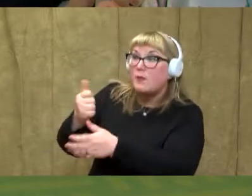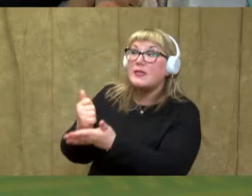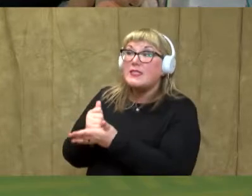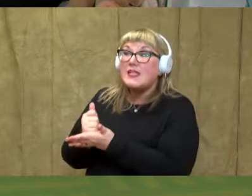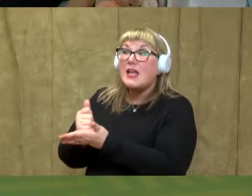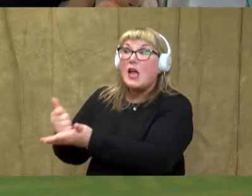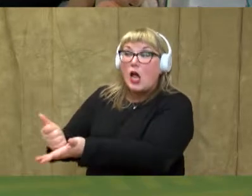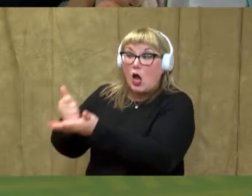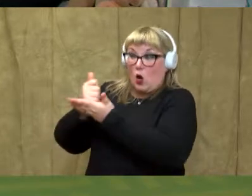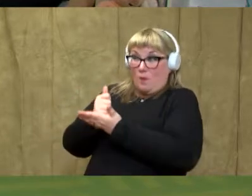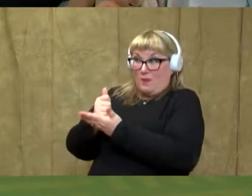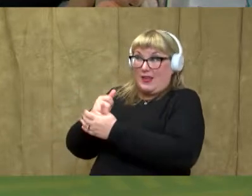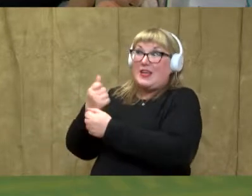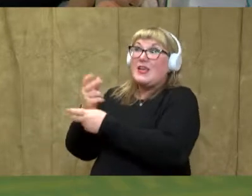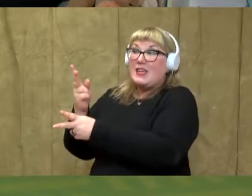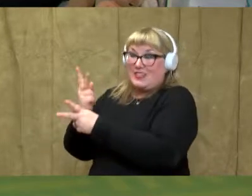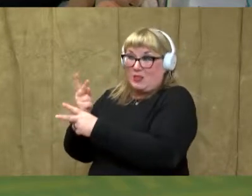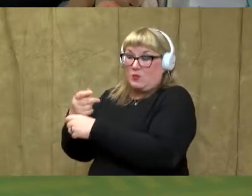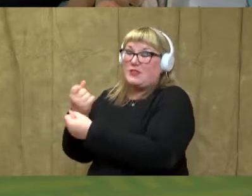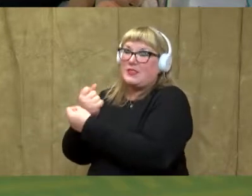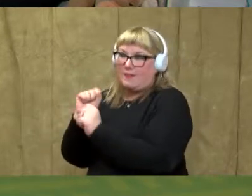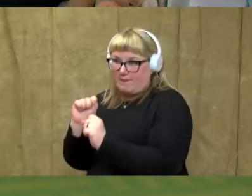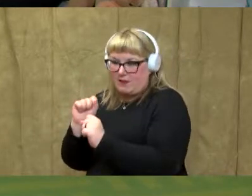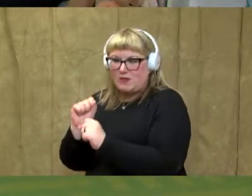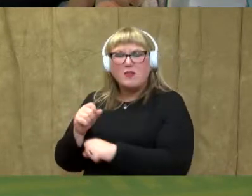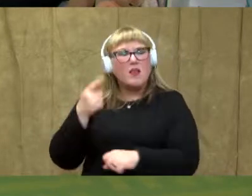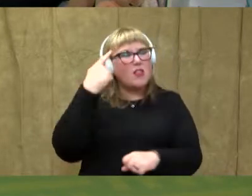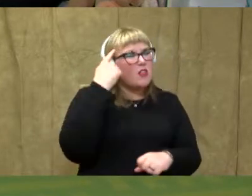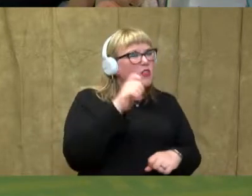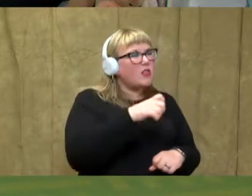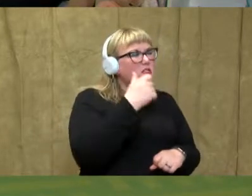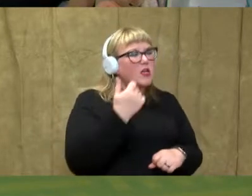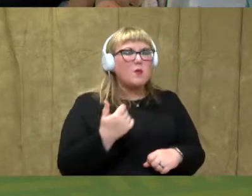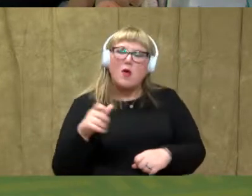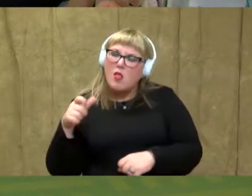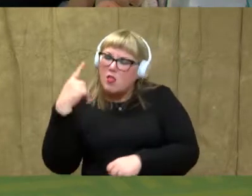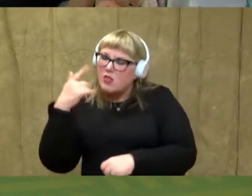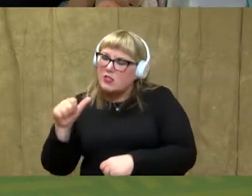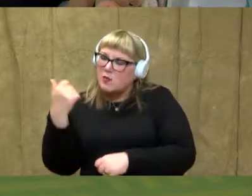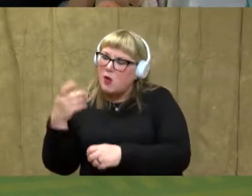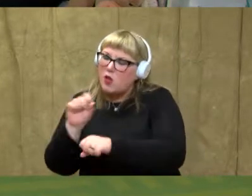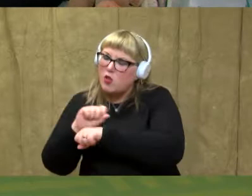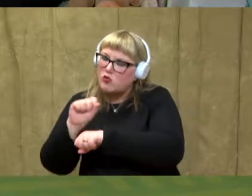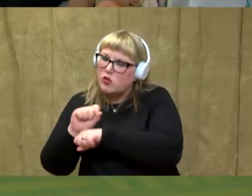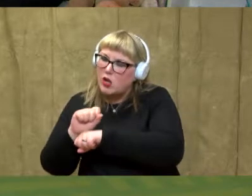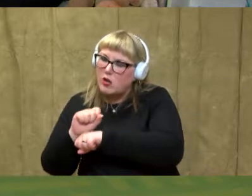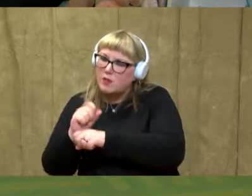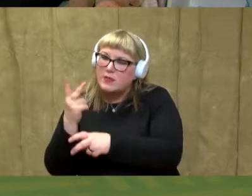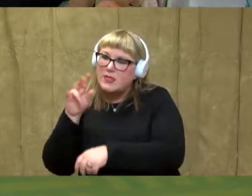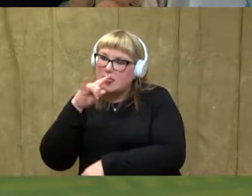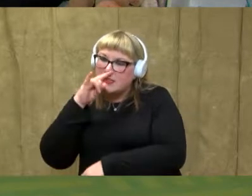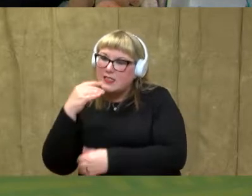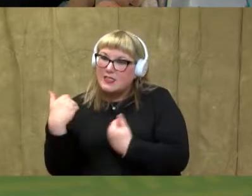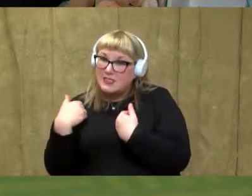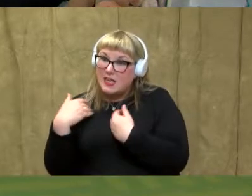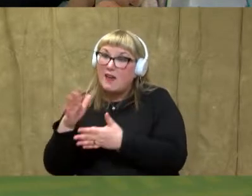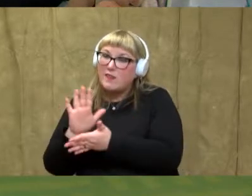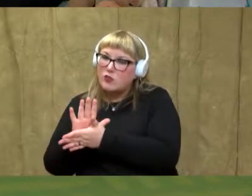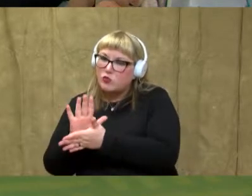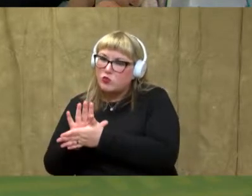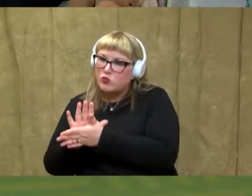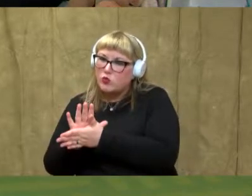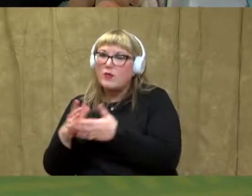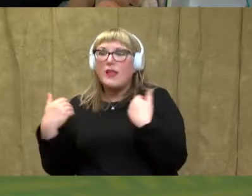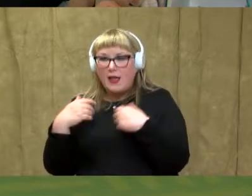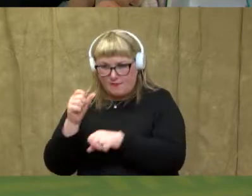safe. Can you think of some other jobs, Ms. Harris, that our kids have? At school? At school, they have